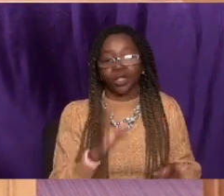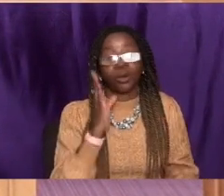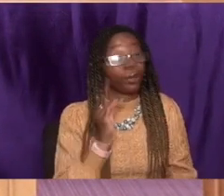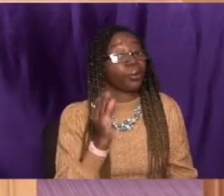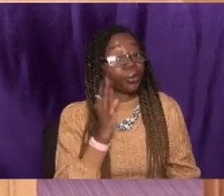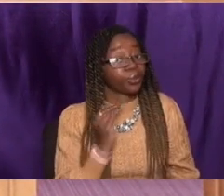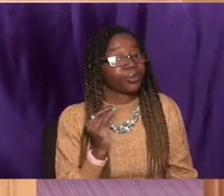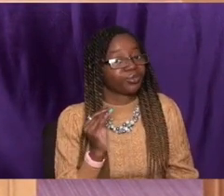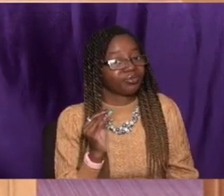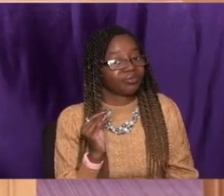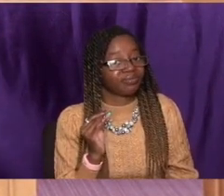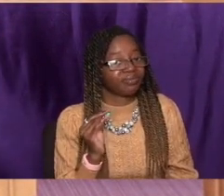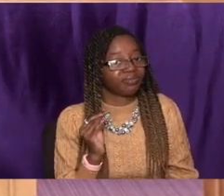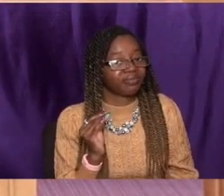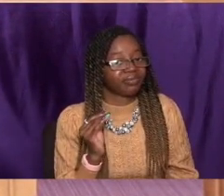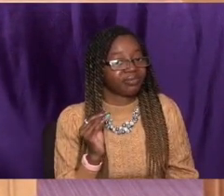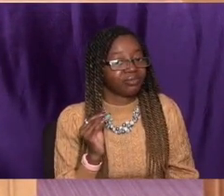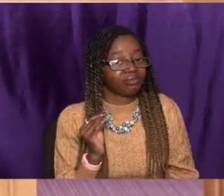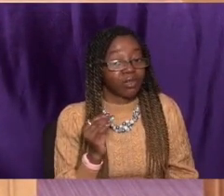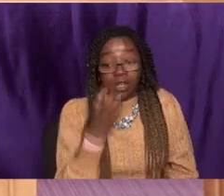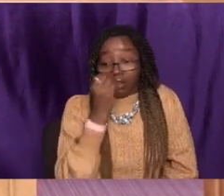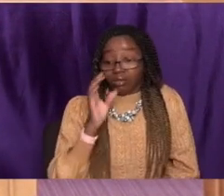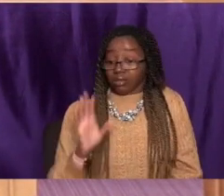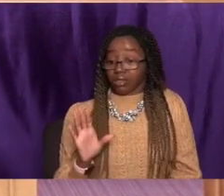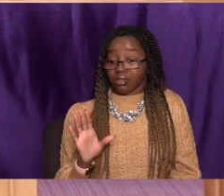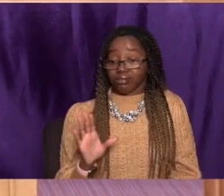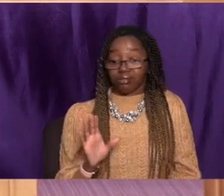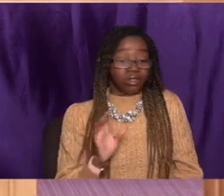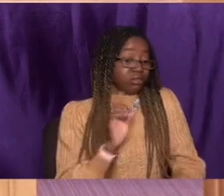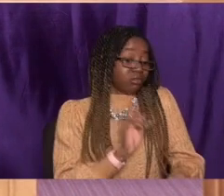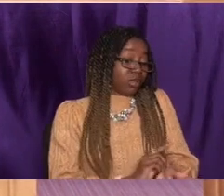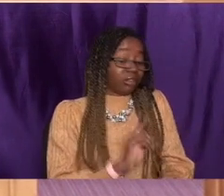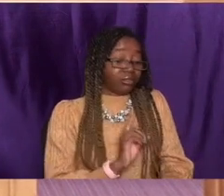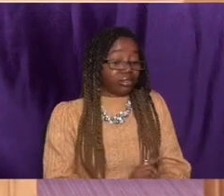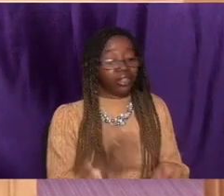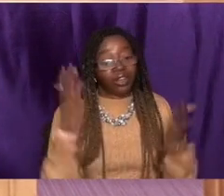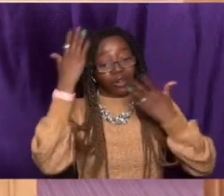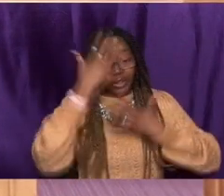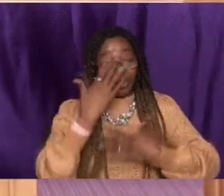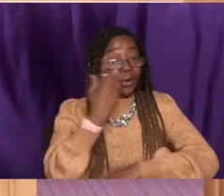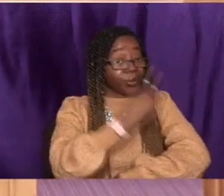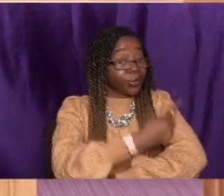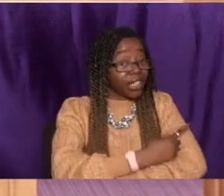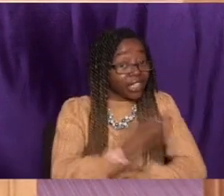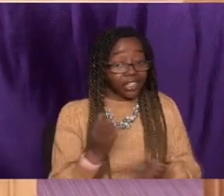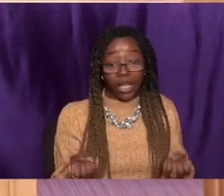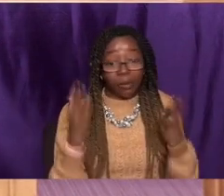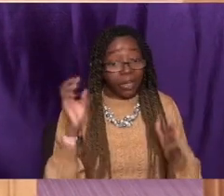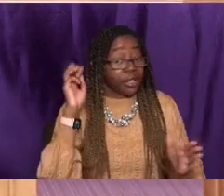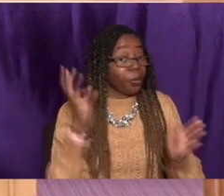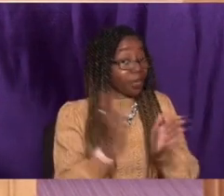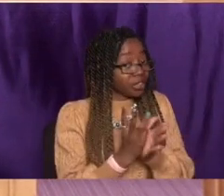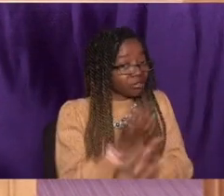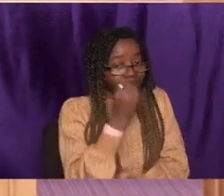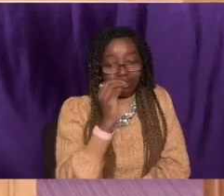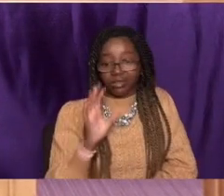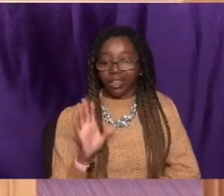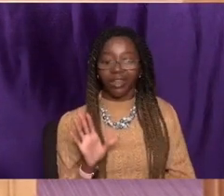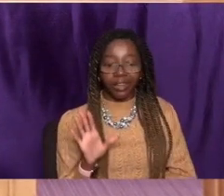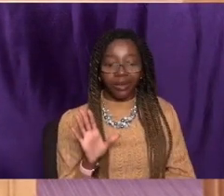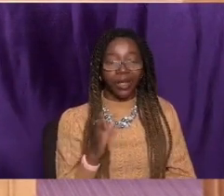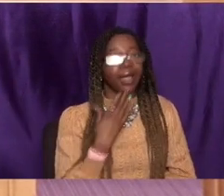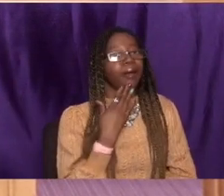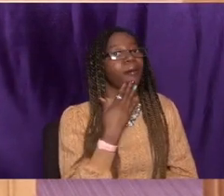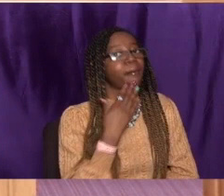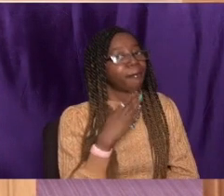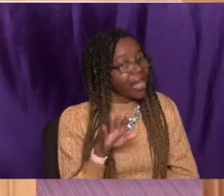through. I don't care how dark the days, I don't care how many witnesses, I don't care how